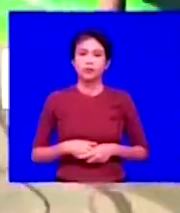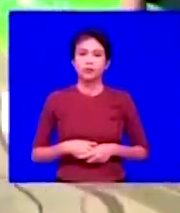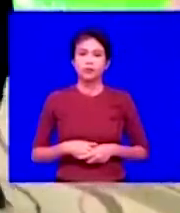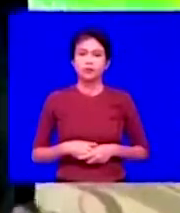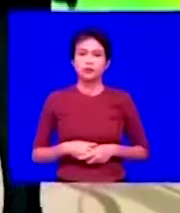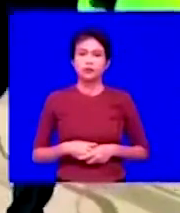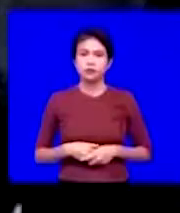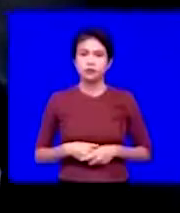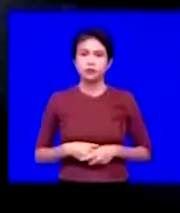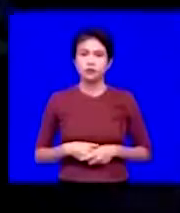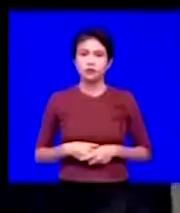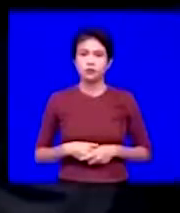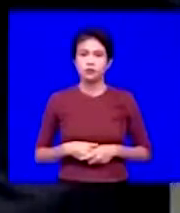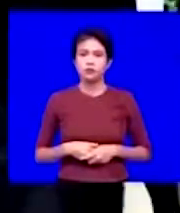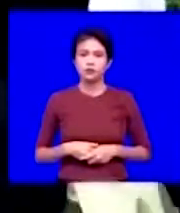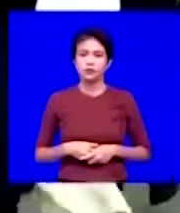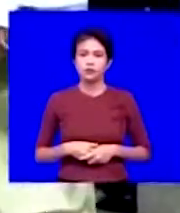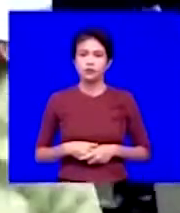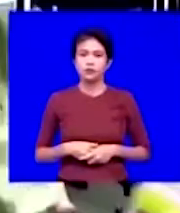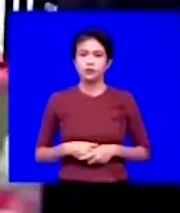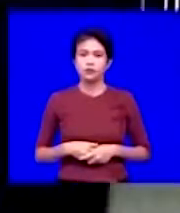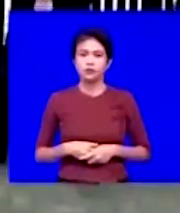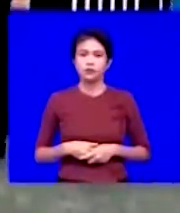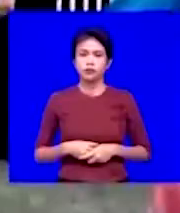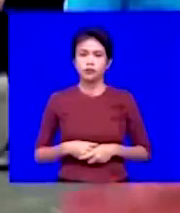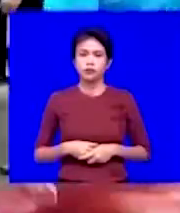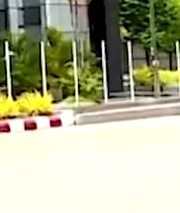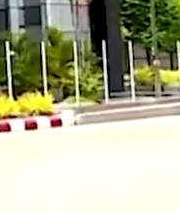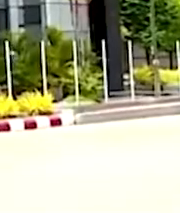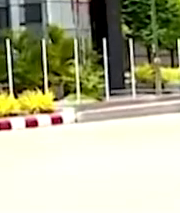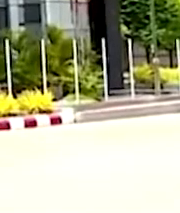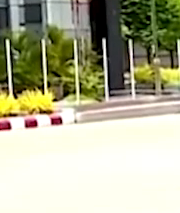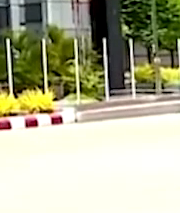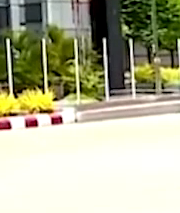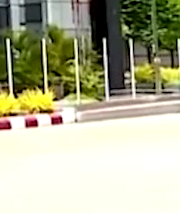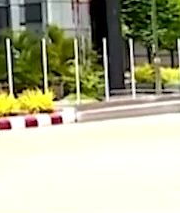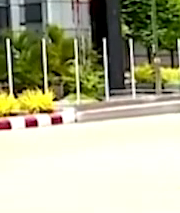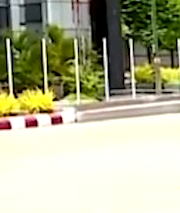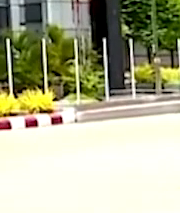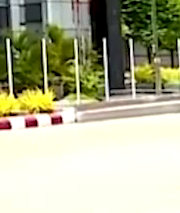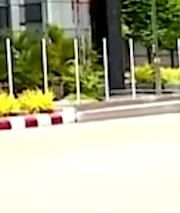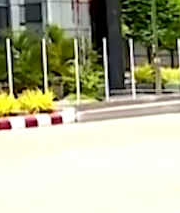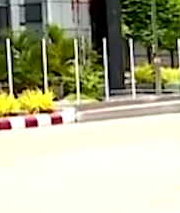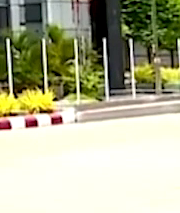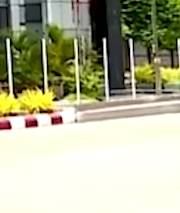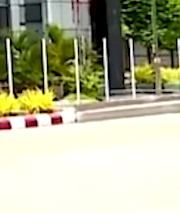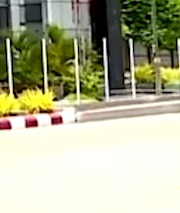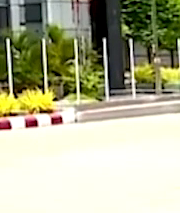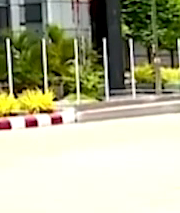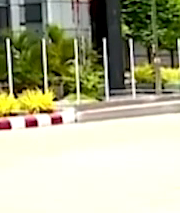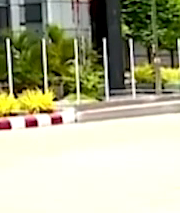ranging from graft to election violations, carrying combined maximum jail terms of nearly 190 years.